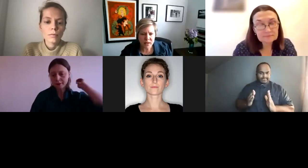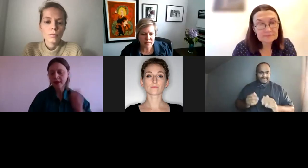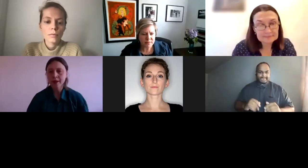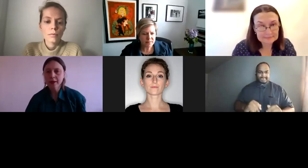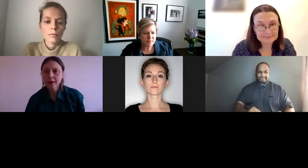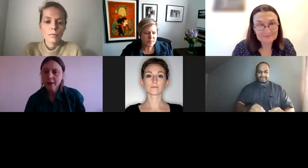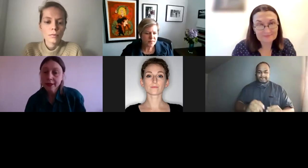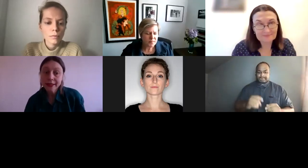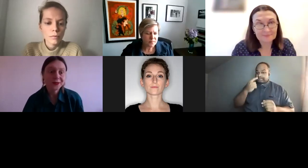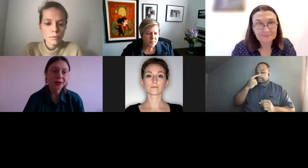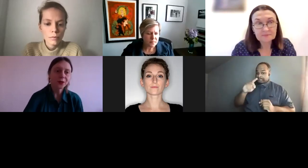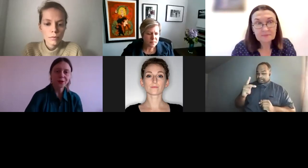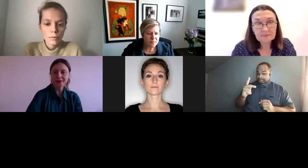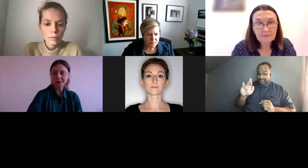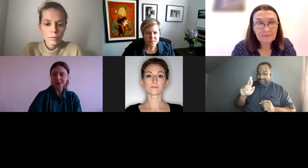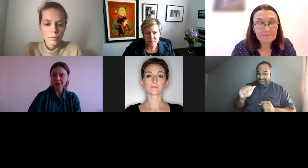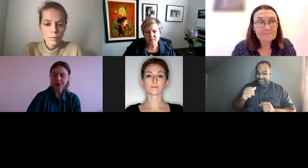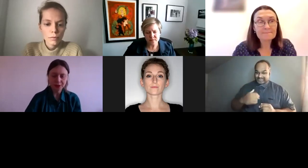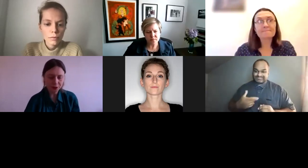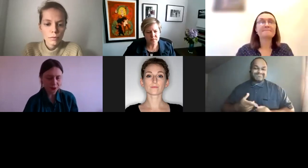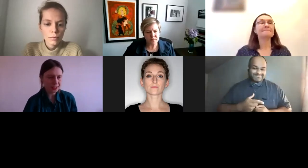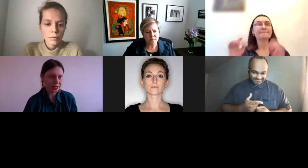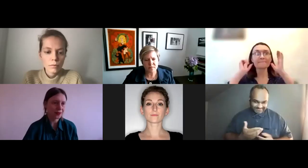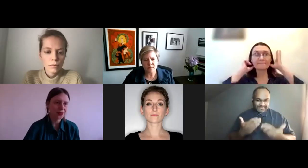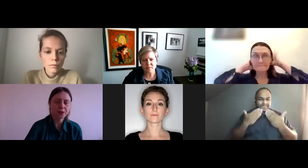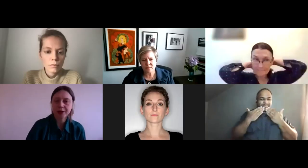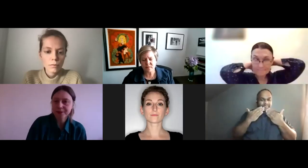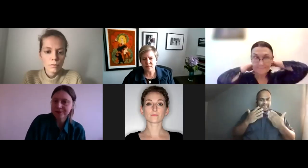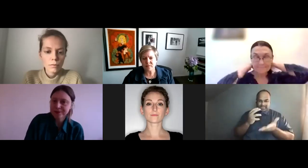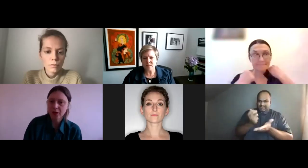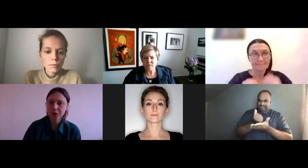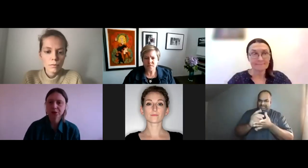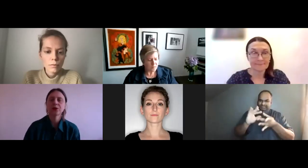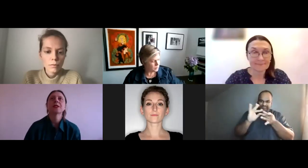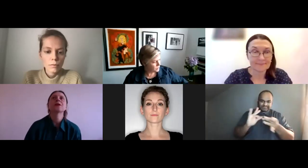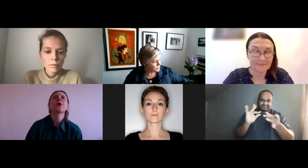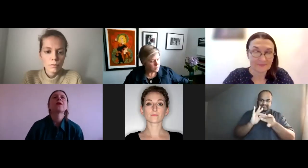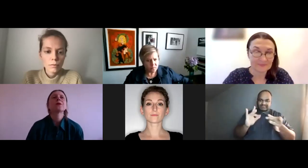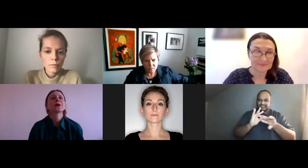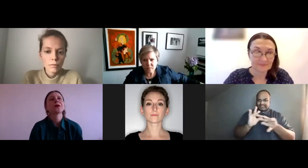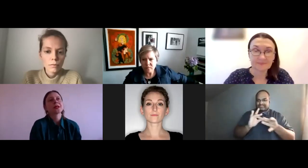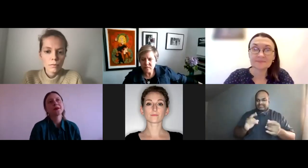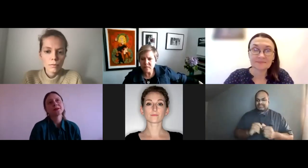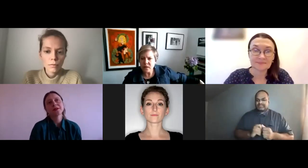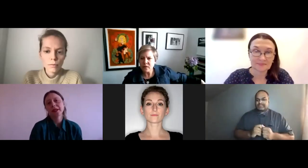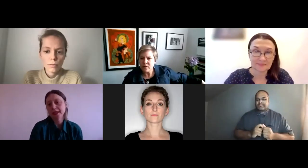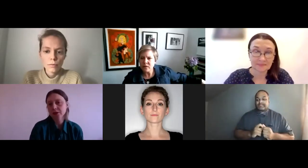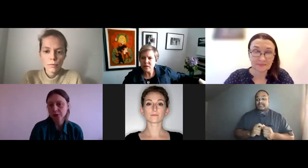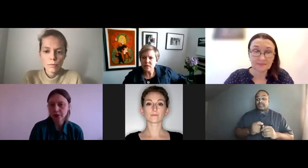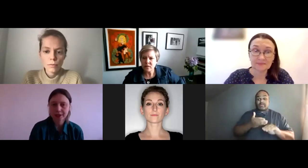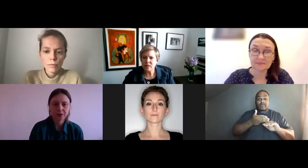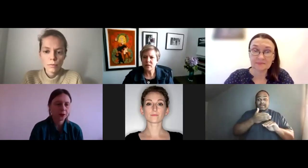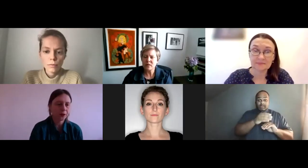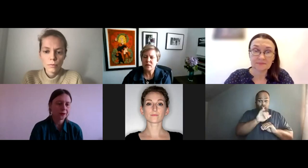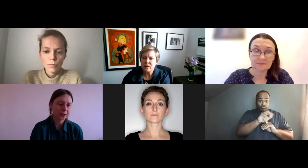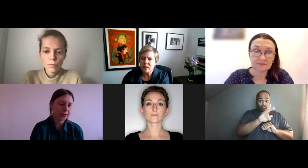So Kira. Yes, thank you for this opportunity to tell the story of Yulia Tsvetkova, because after the case of